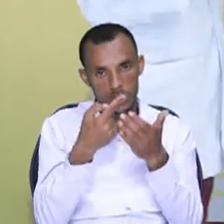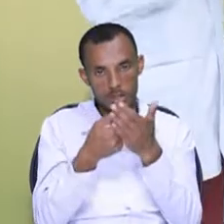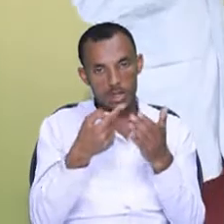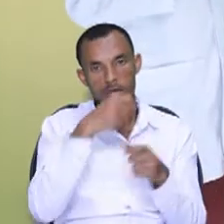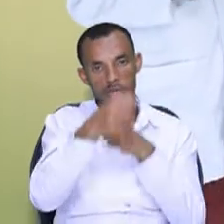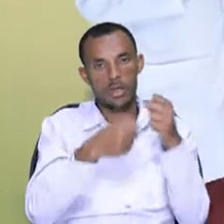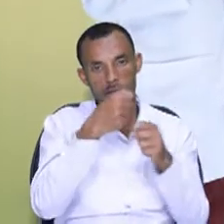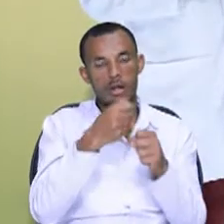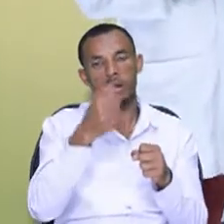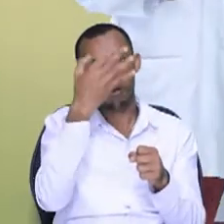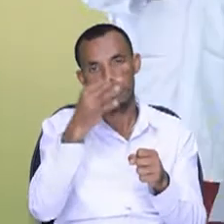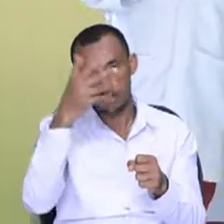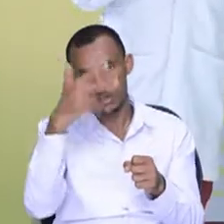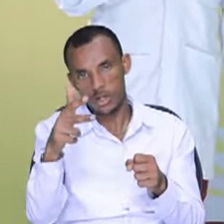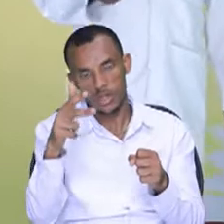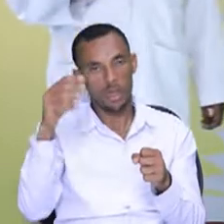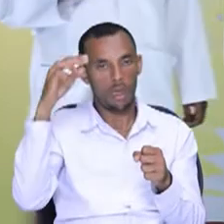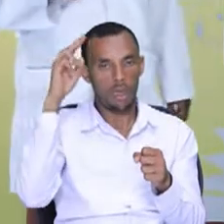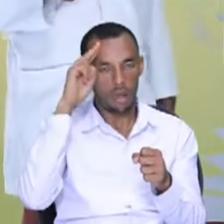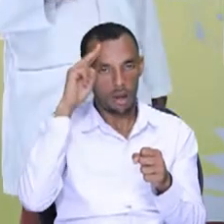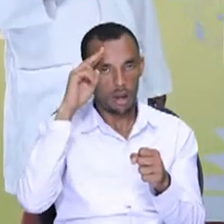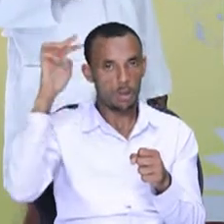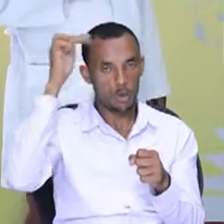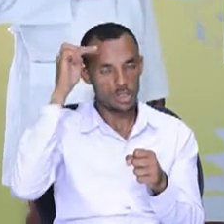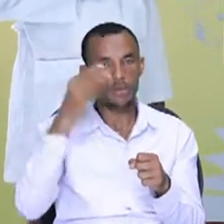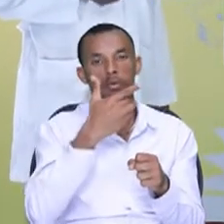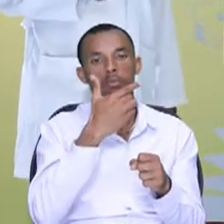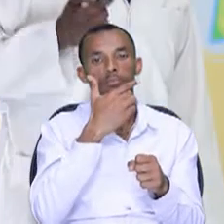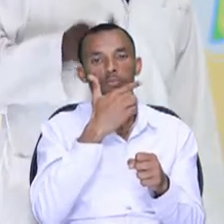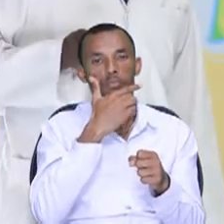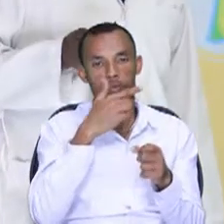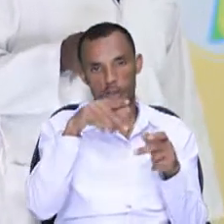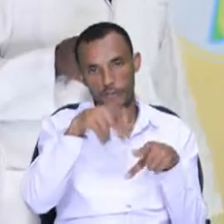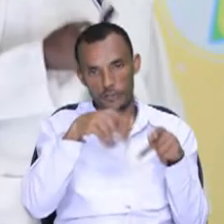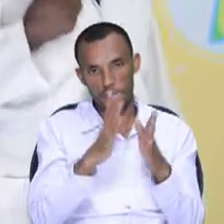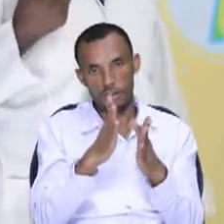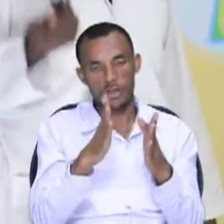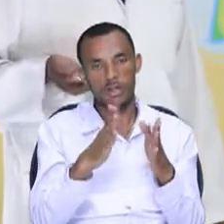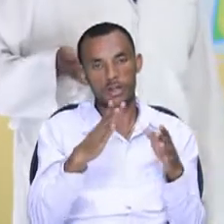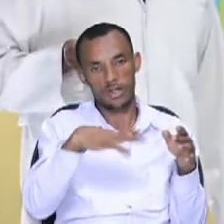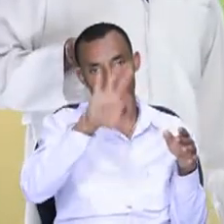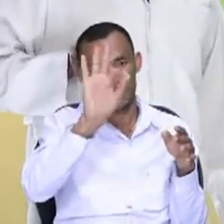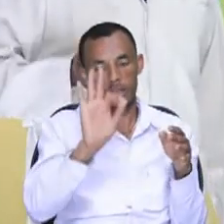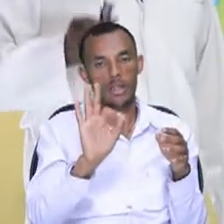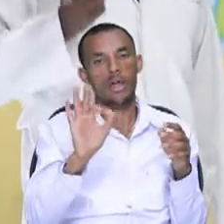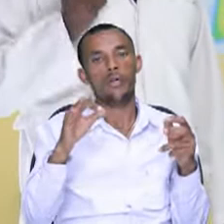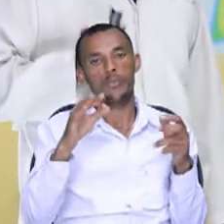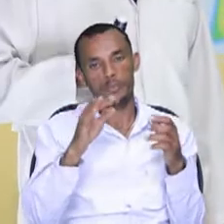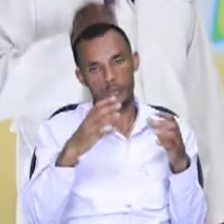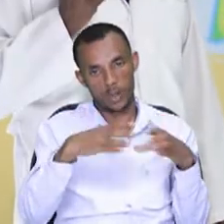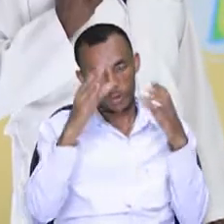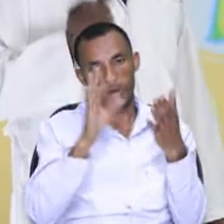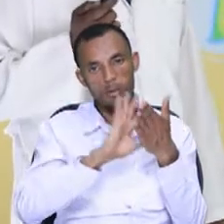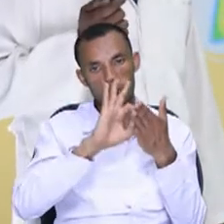year 1913, Henry Moseley, an English physicist, discovered atomic number. So, in the